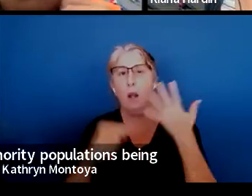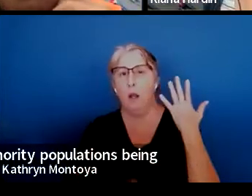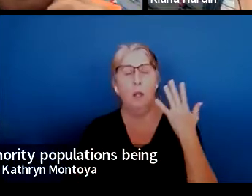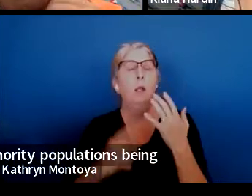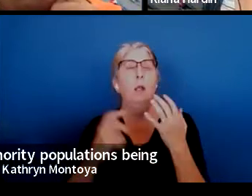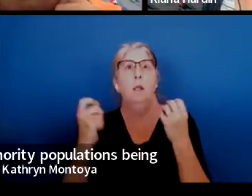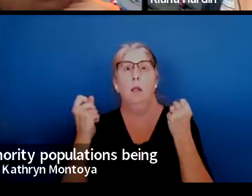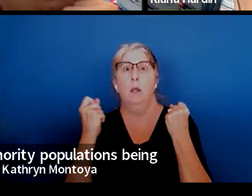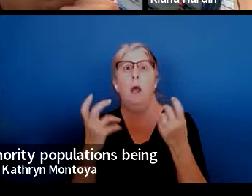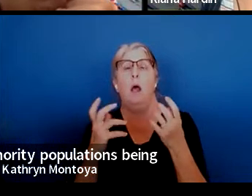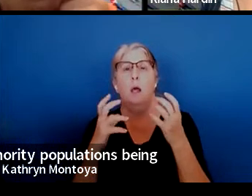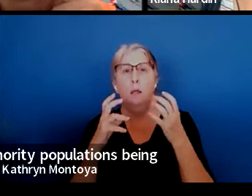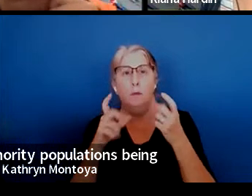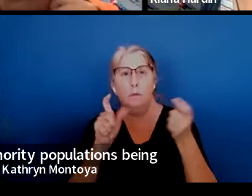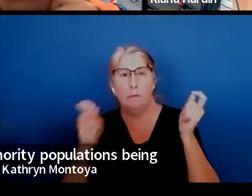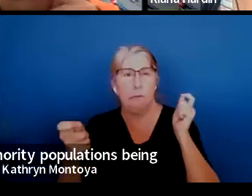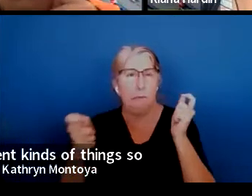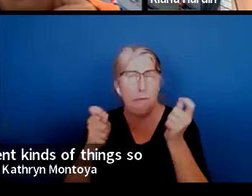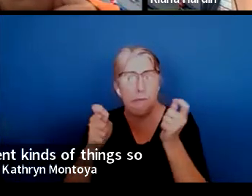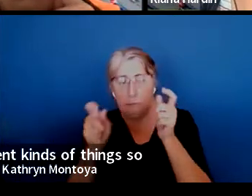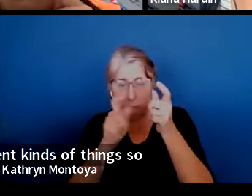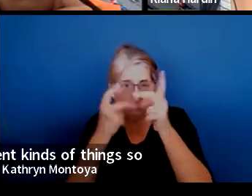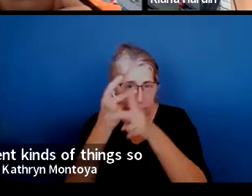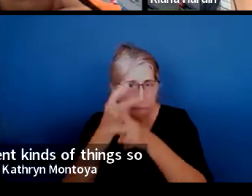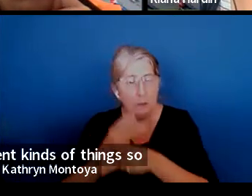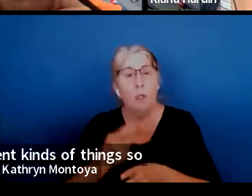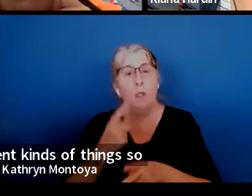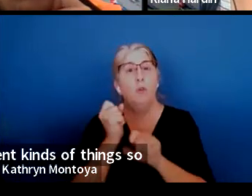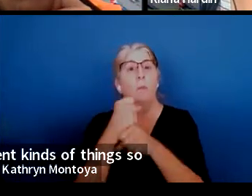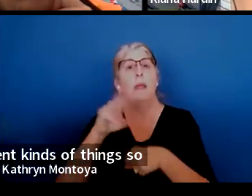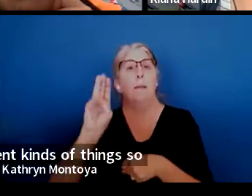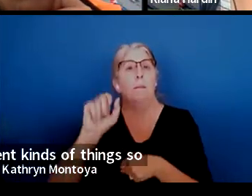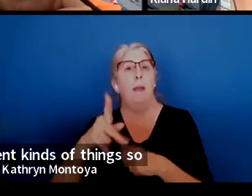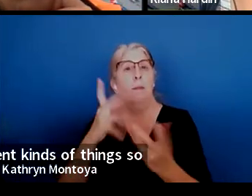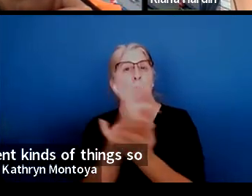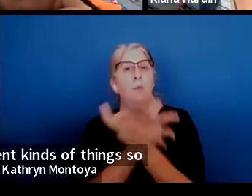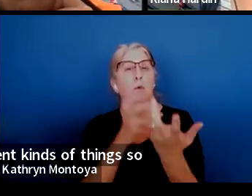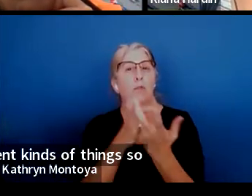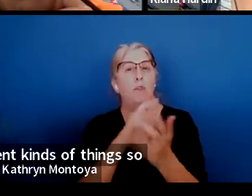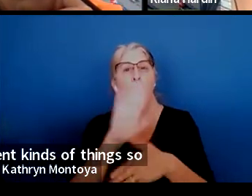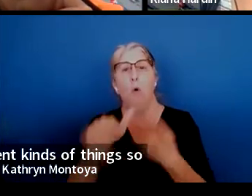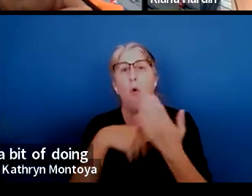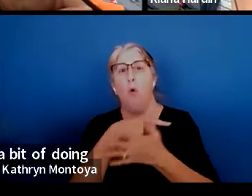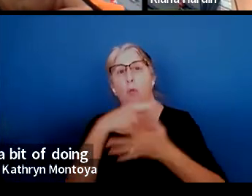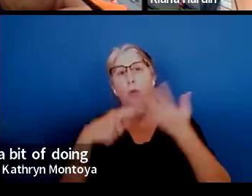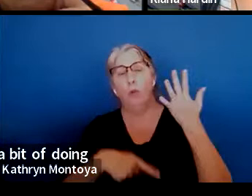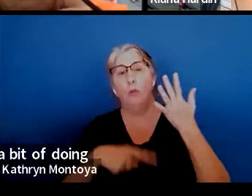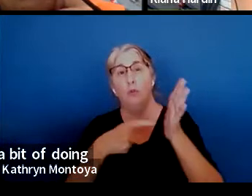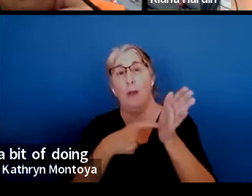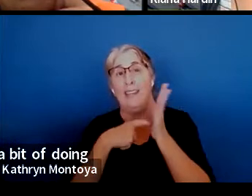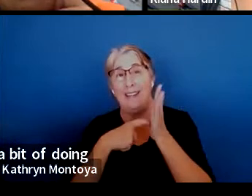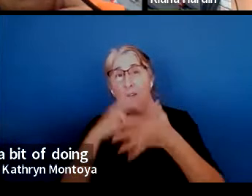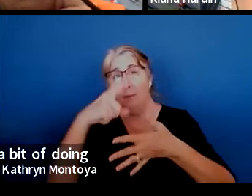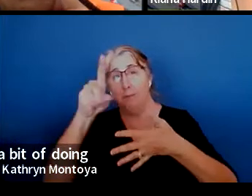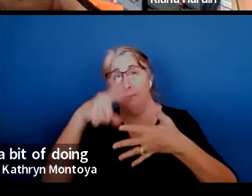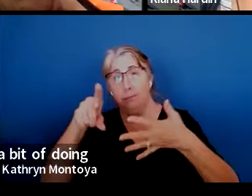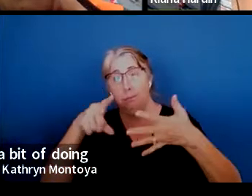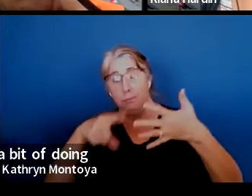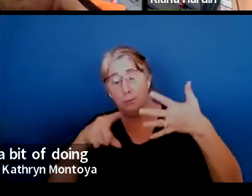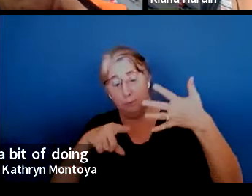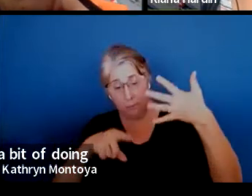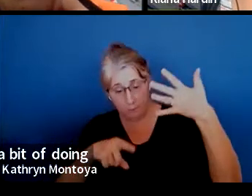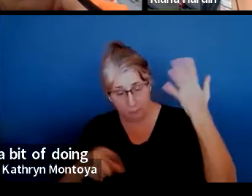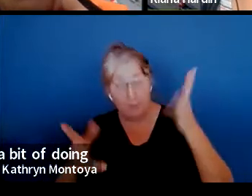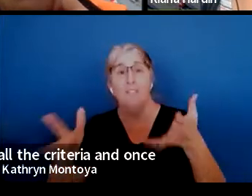bit of doing to make maps that fit all of the criteria. So once that's done and they are voted on